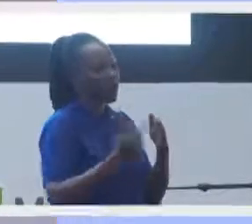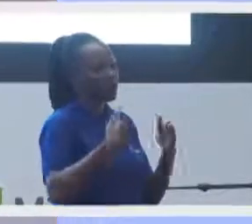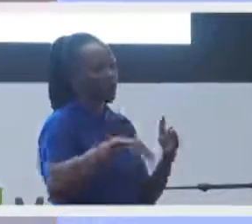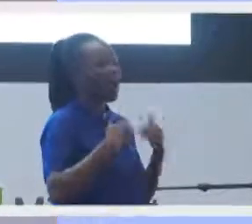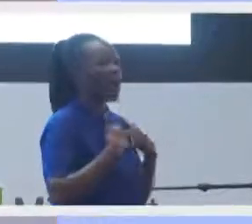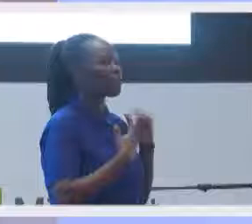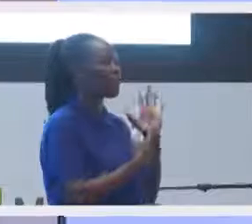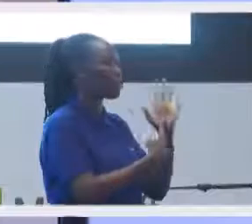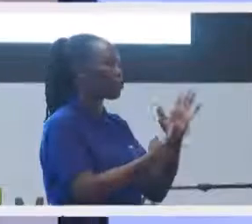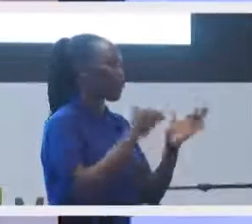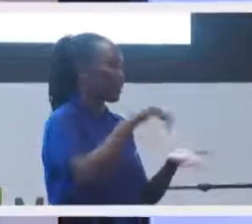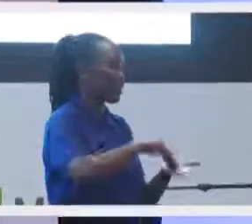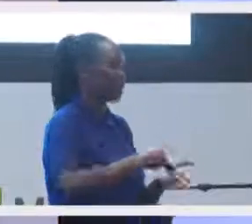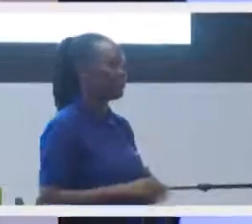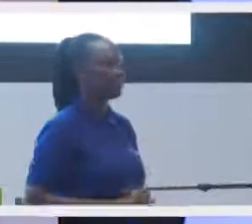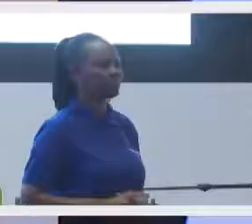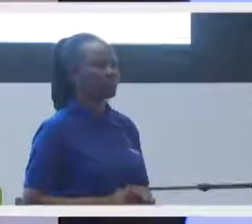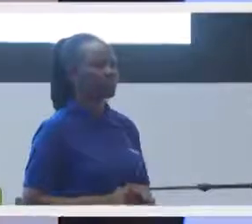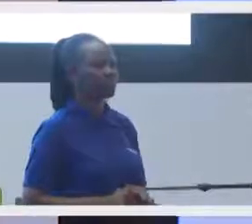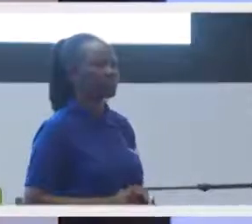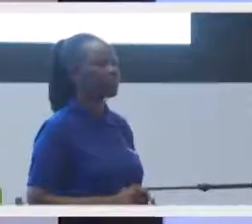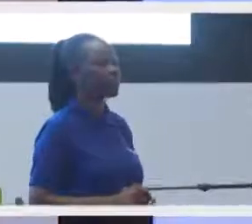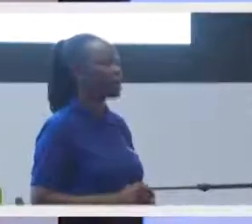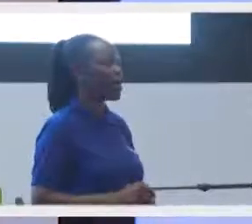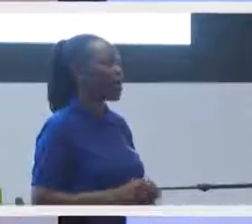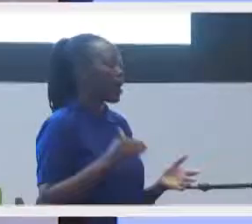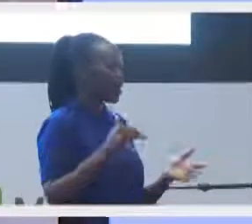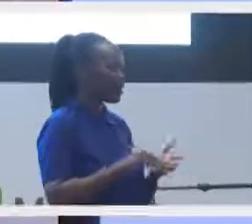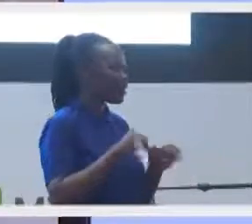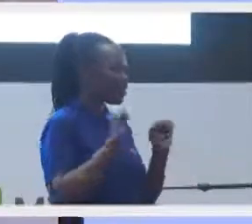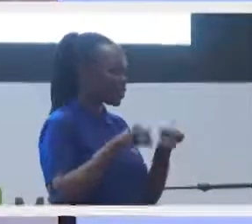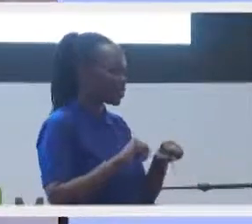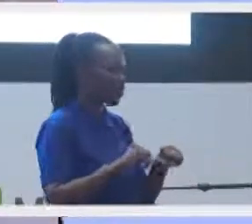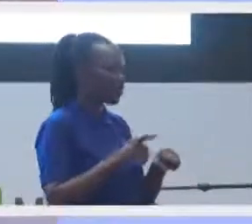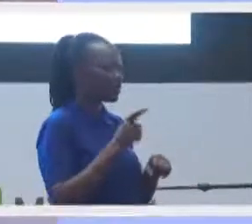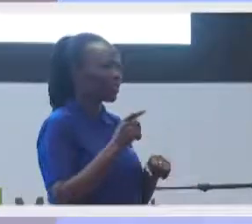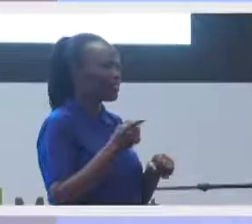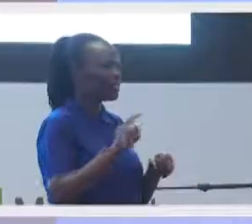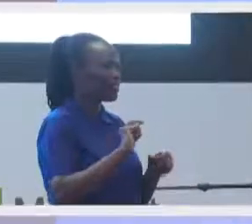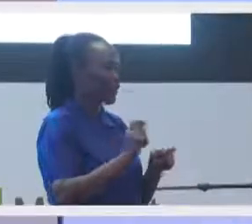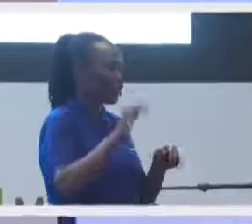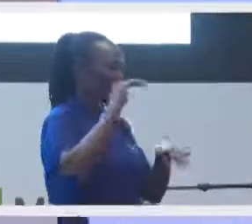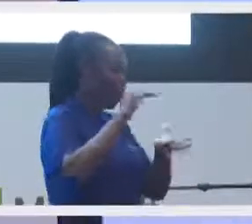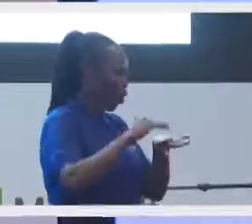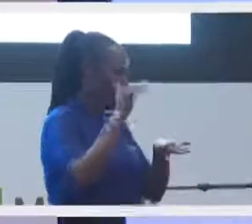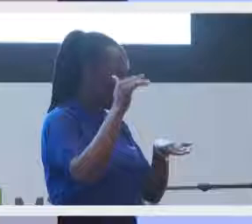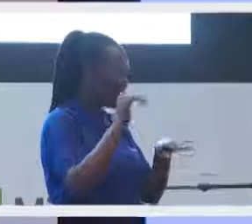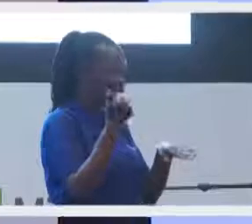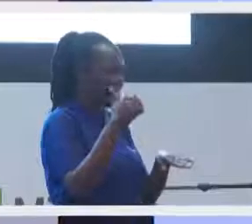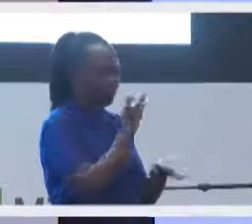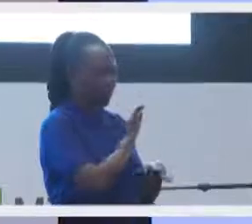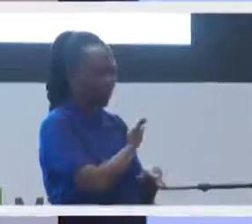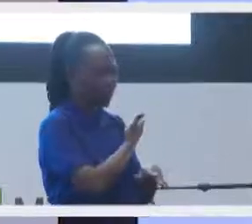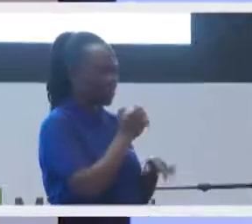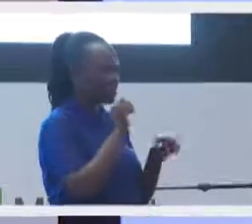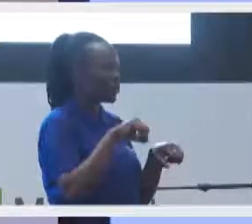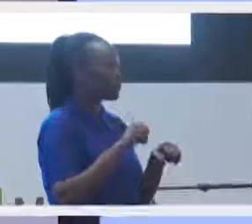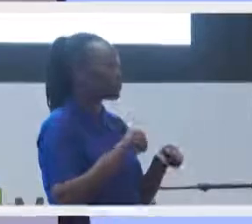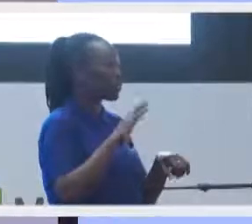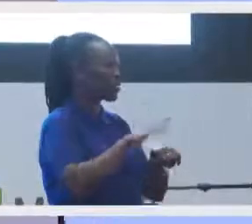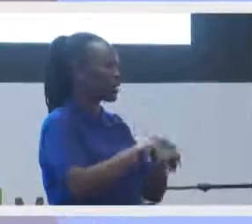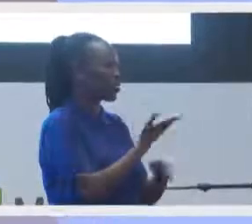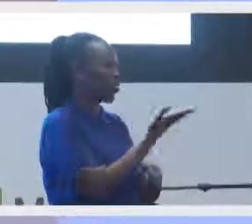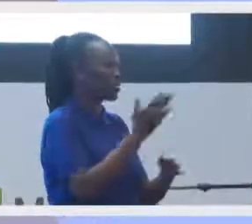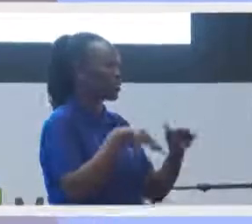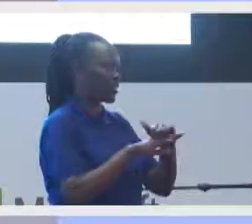demo. Like before, you can turn on any of these features and more in the accessibility menu in your Chromebook